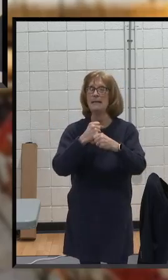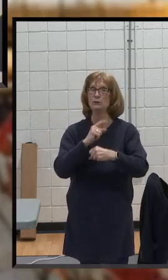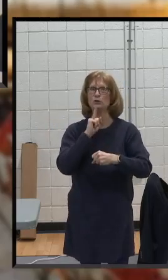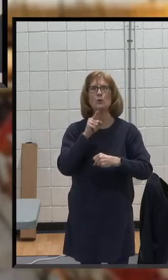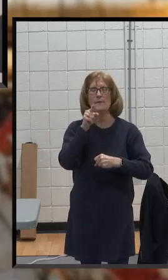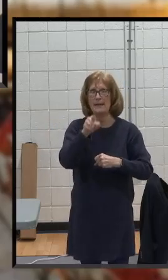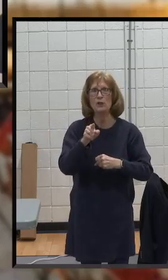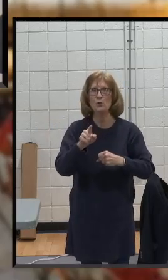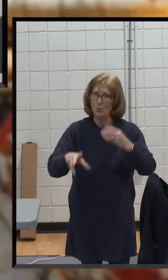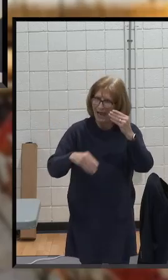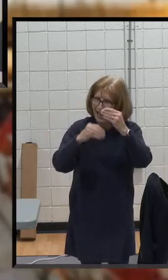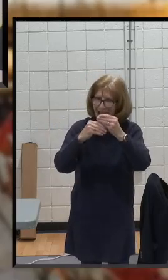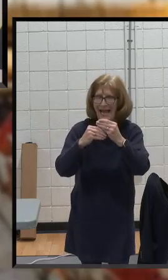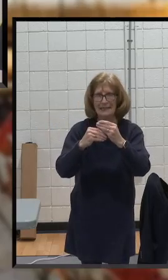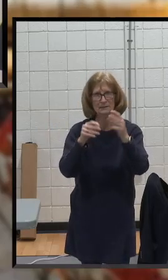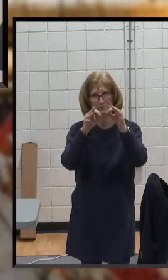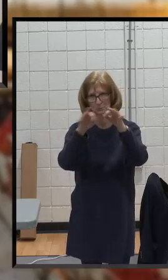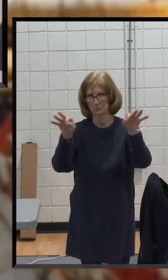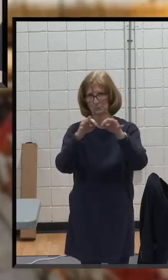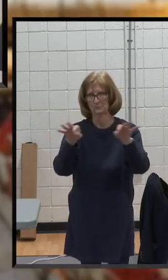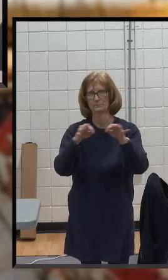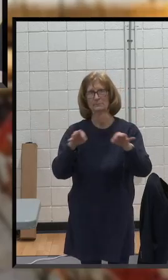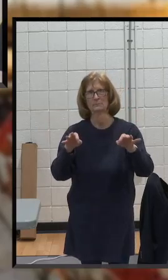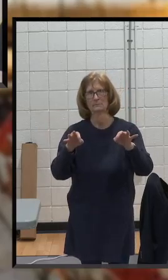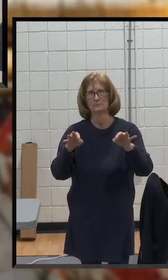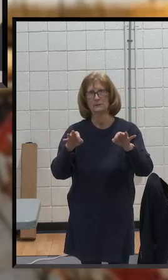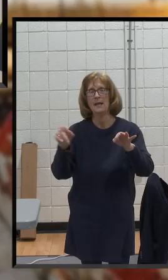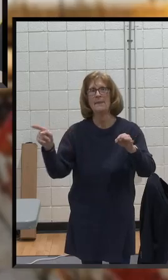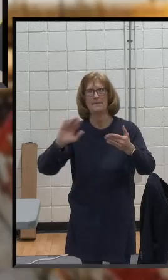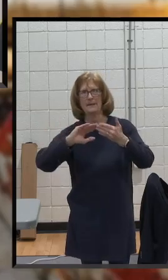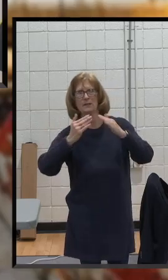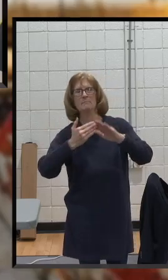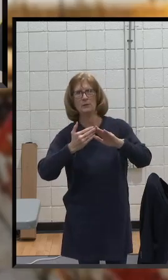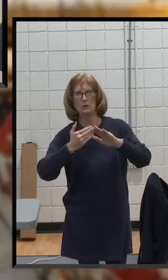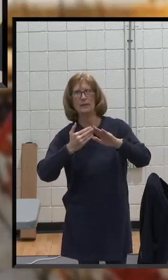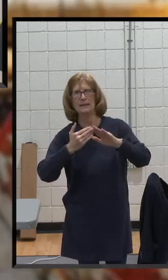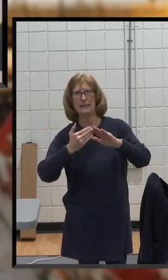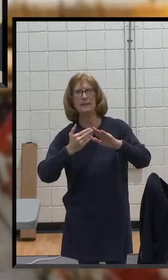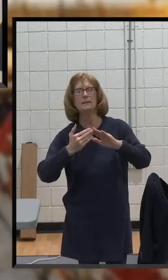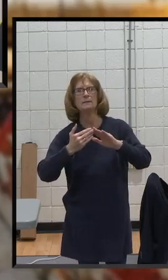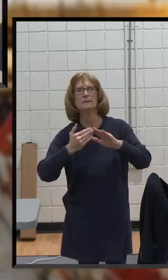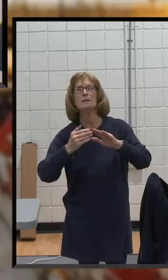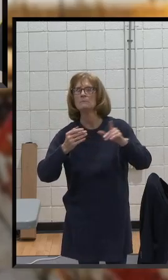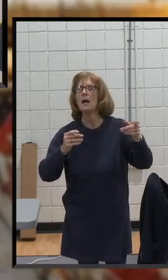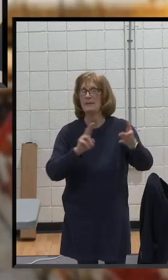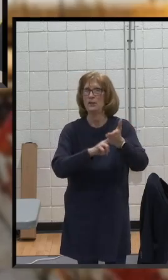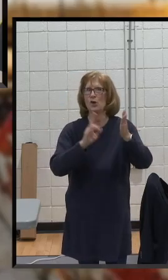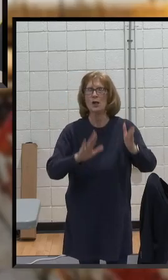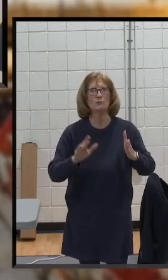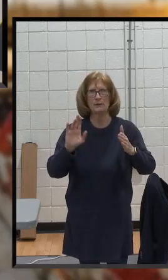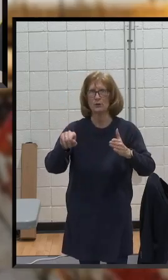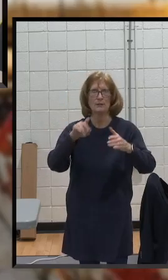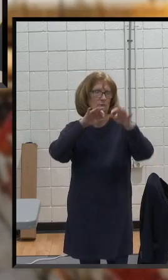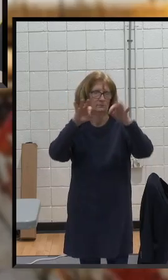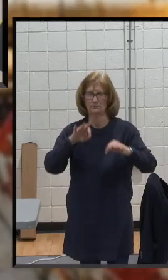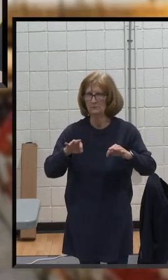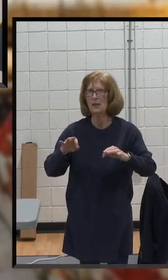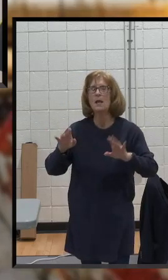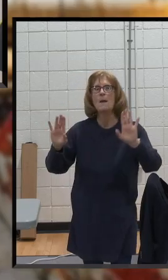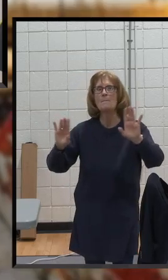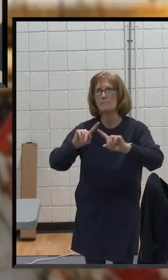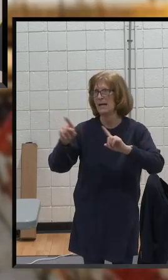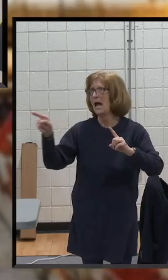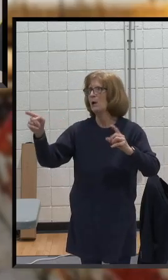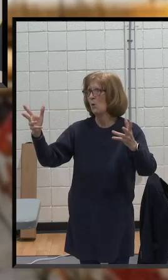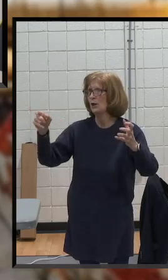part of the acceptance of the bid. right, The contractor has an agreement to engage or be engaged